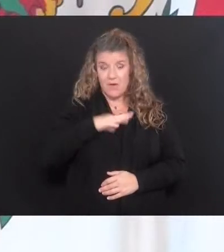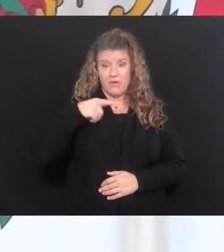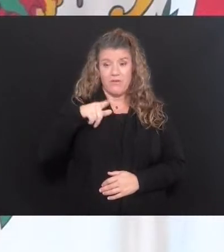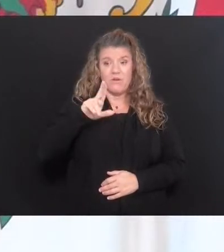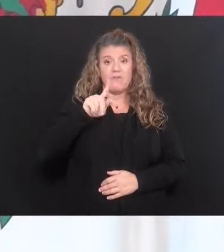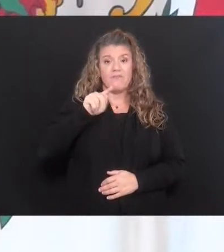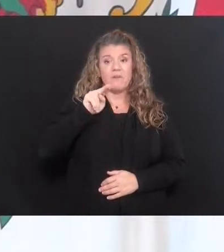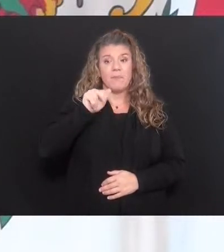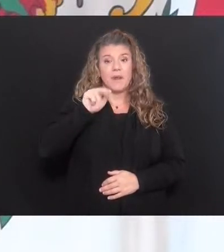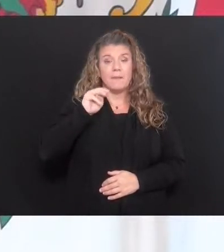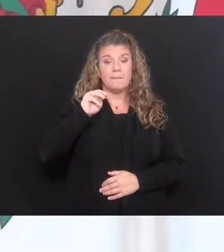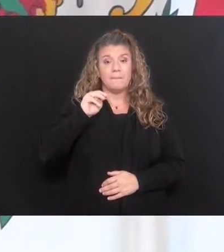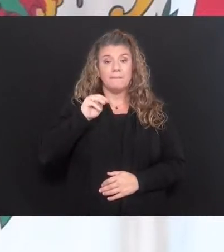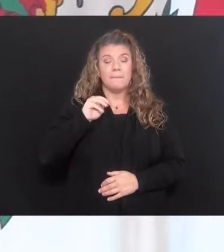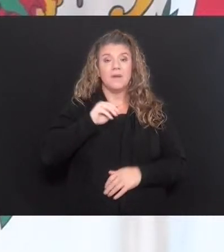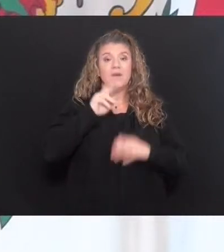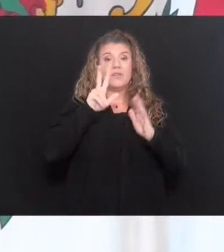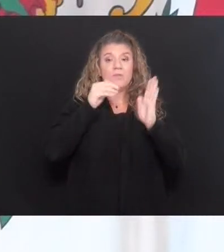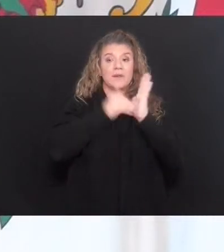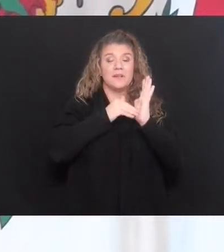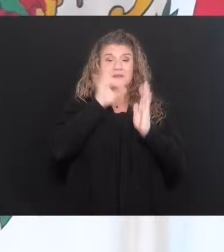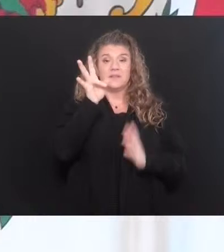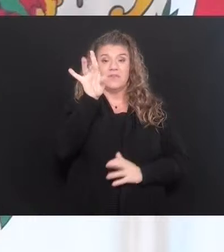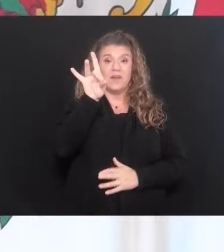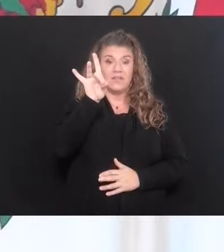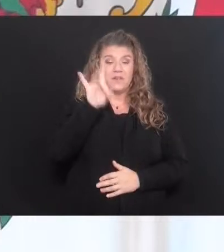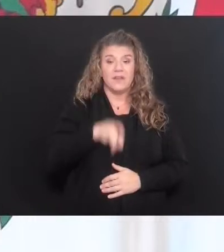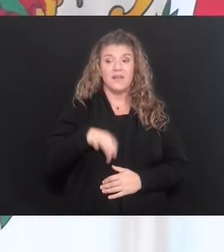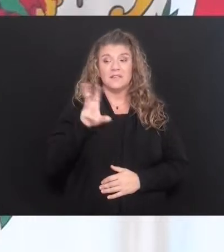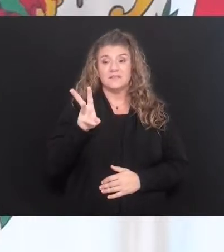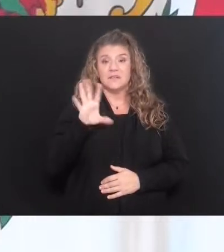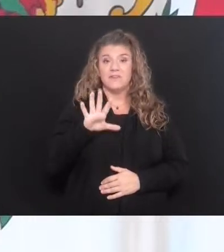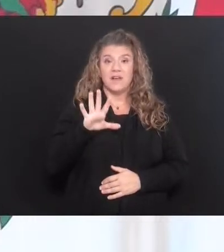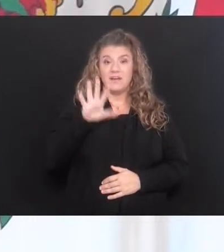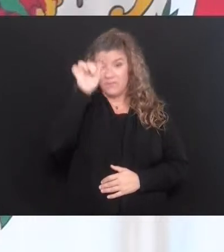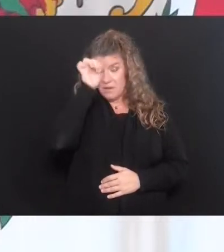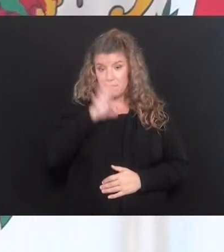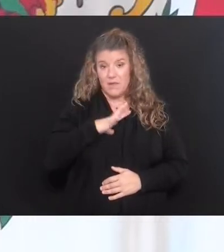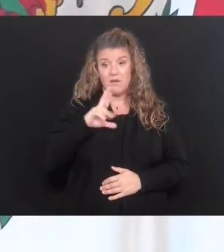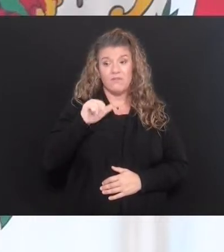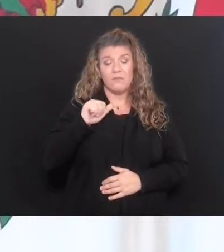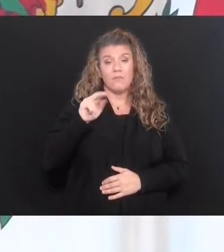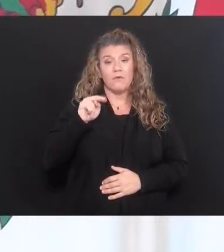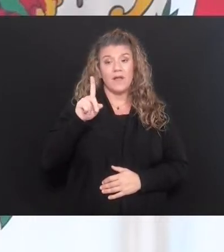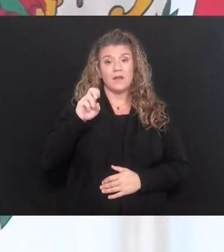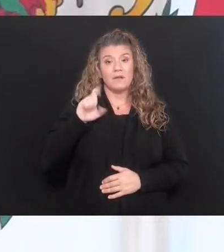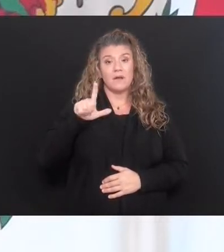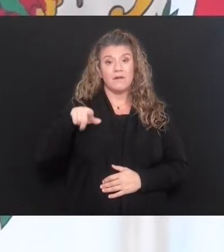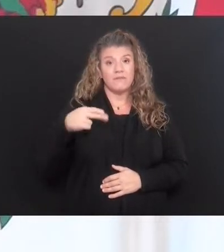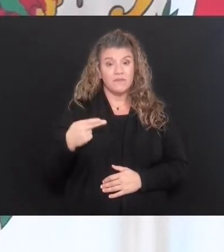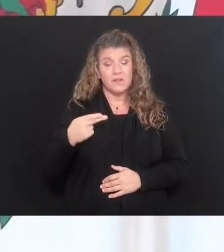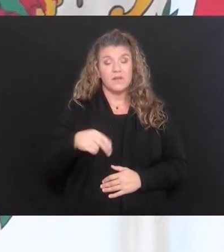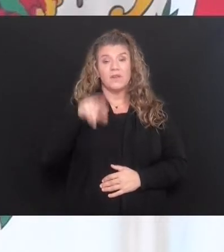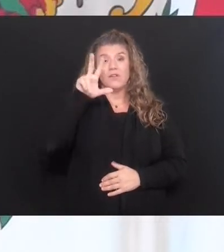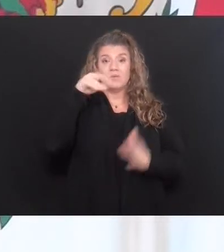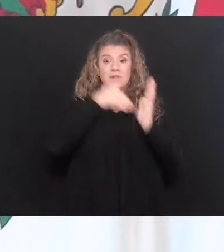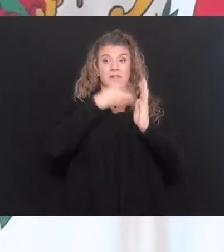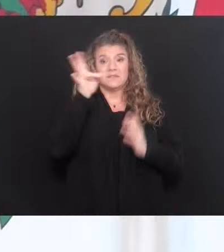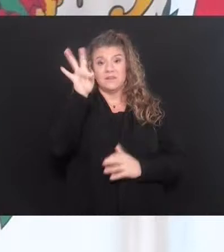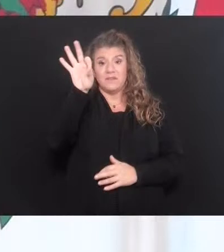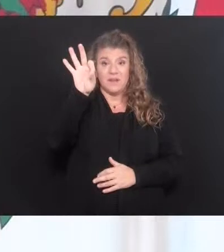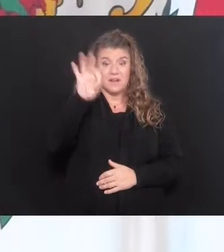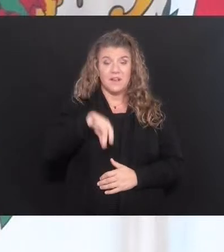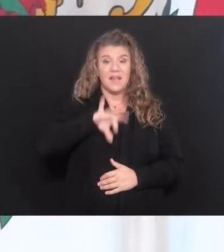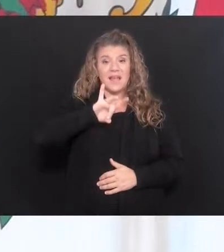Putnam County. The 3,078th death is a 65-year-old male from Randolph County. The 3,079th death,